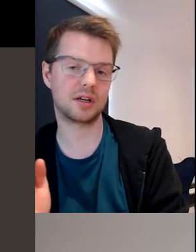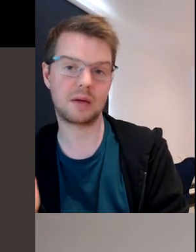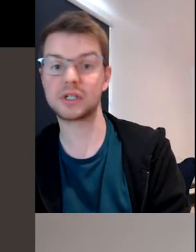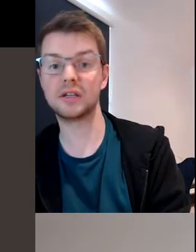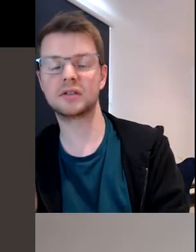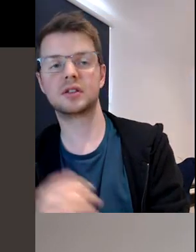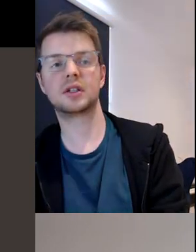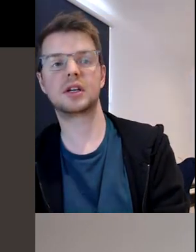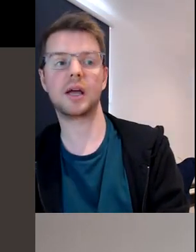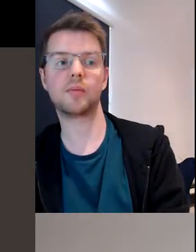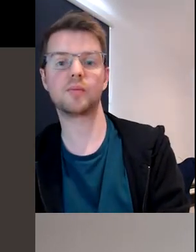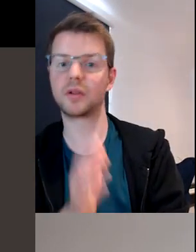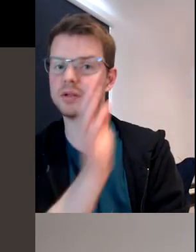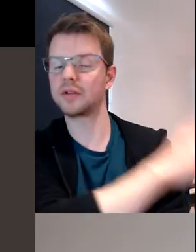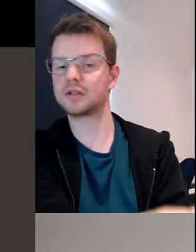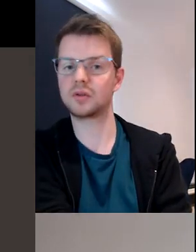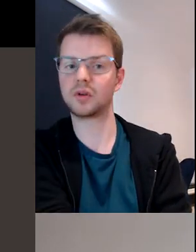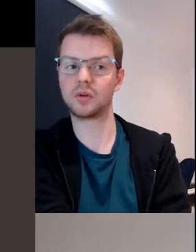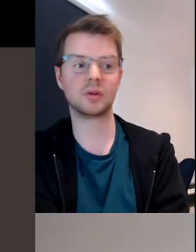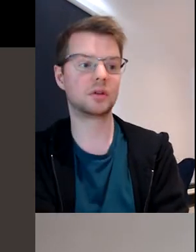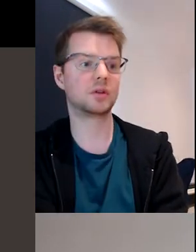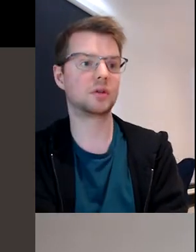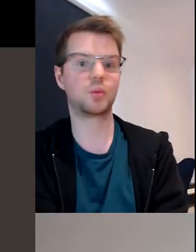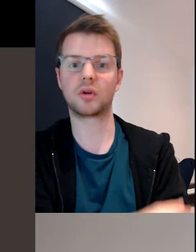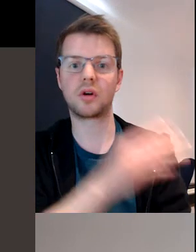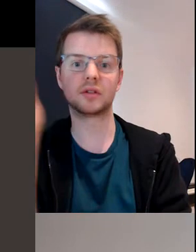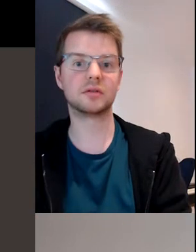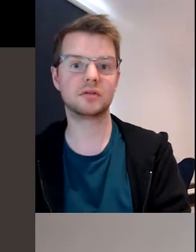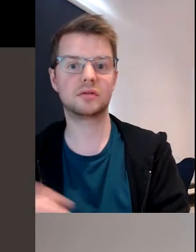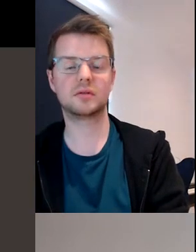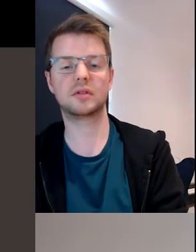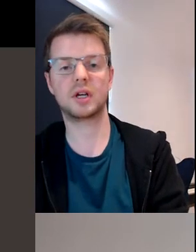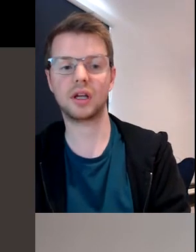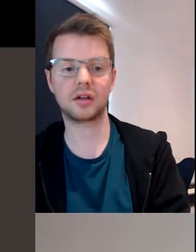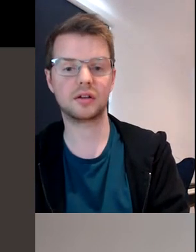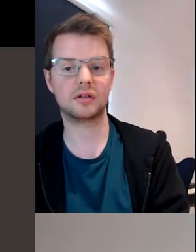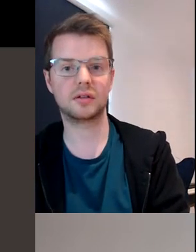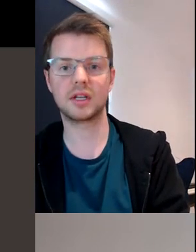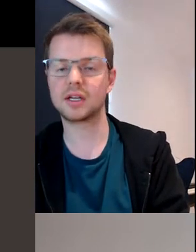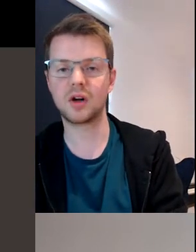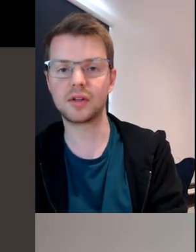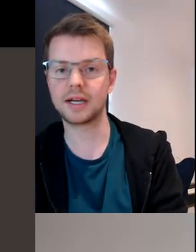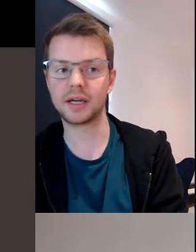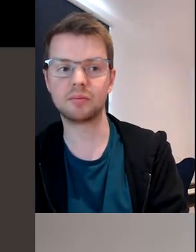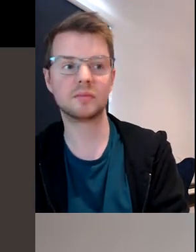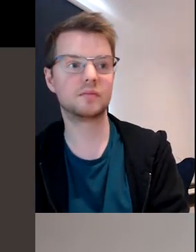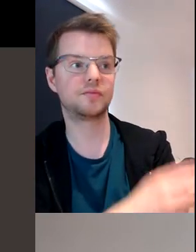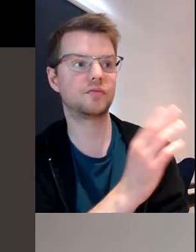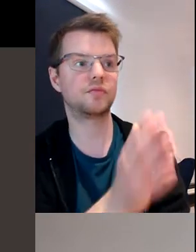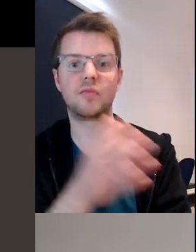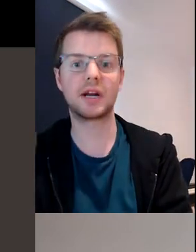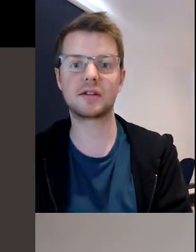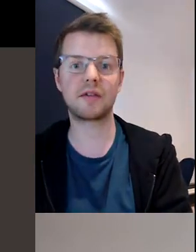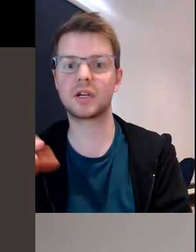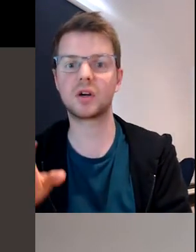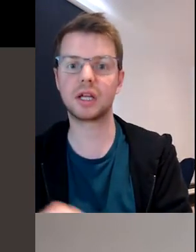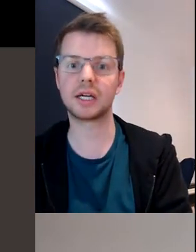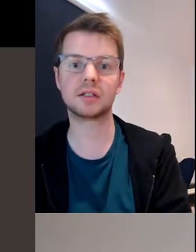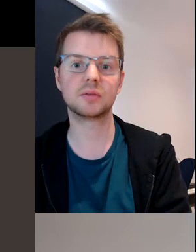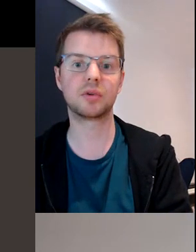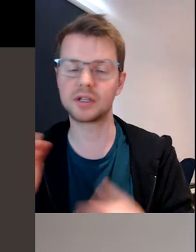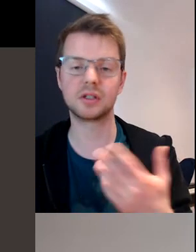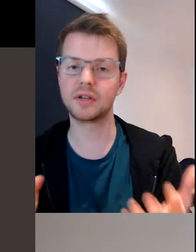and kind of that was it. Where there's others who were on the internet all the time, read